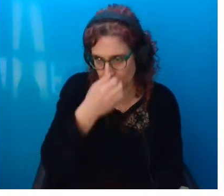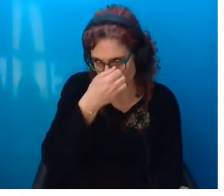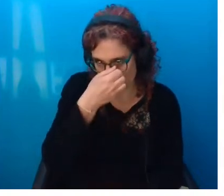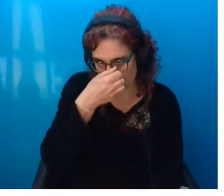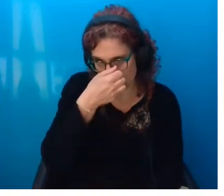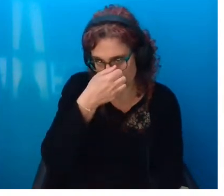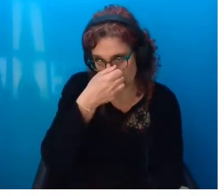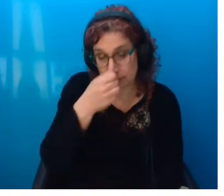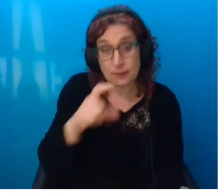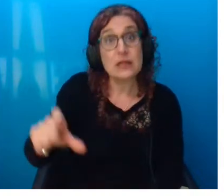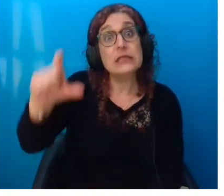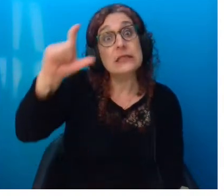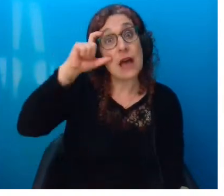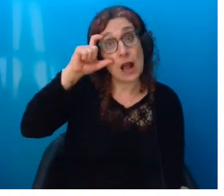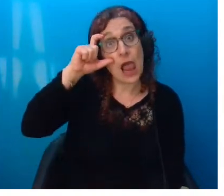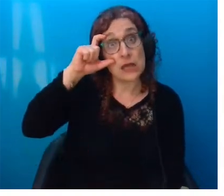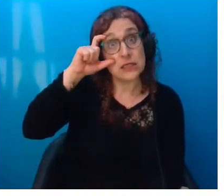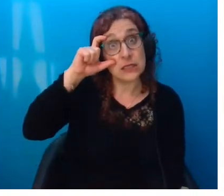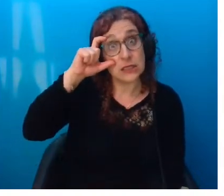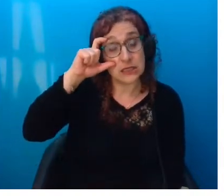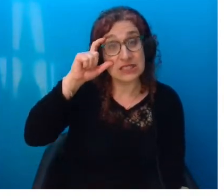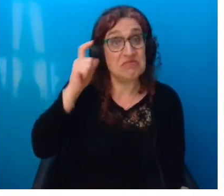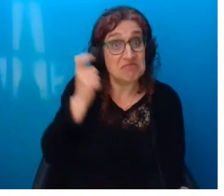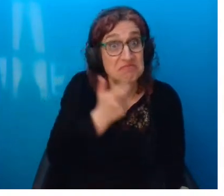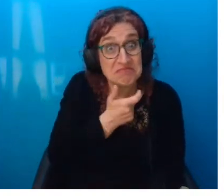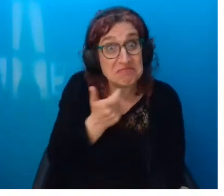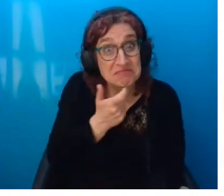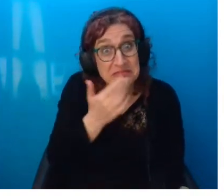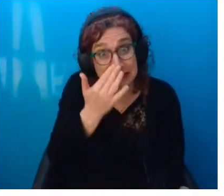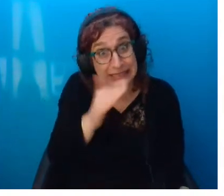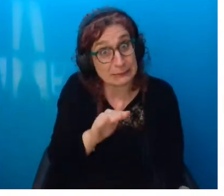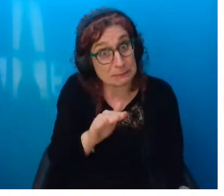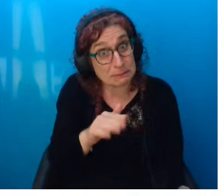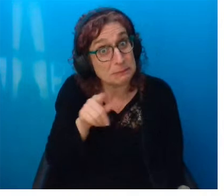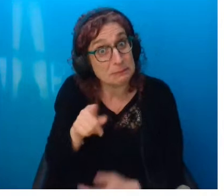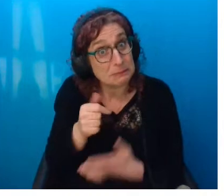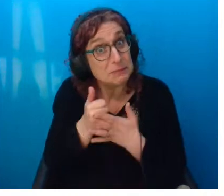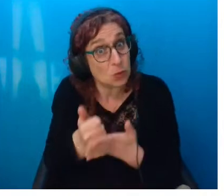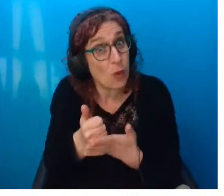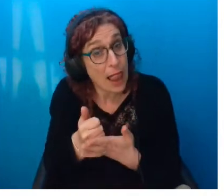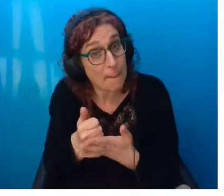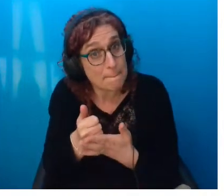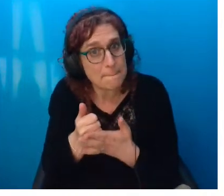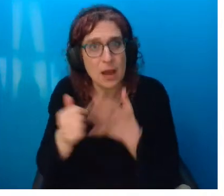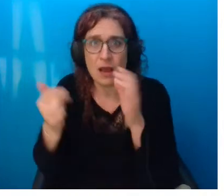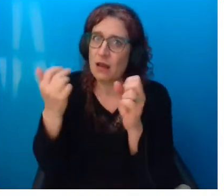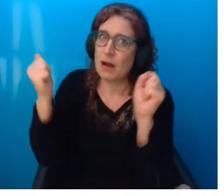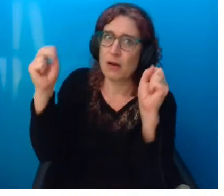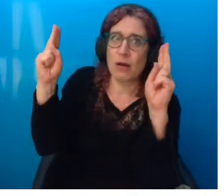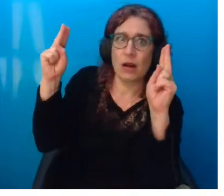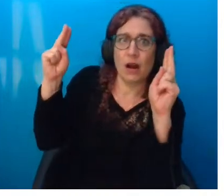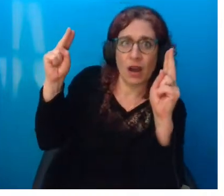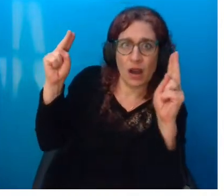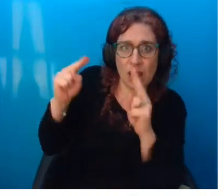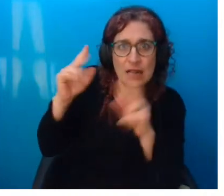Wearing sunglasses, strangely enough, seems to help reduce the sensitivity to the